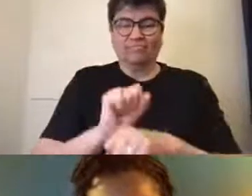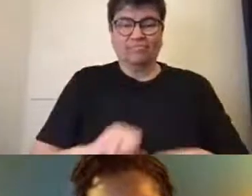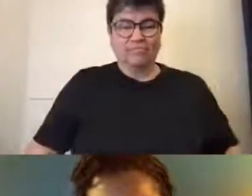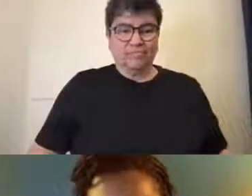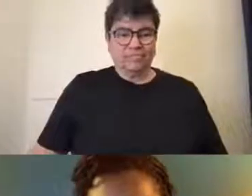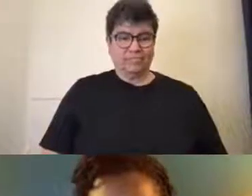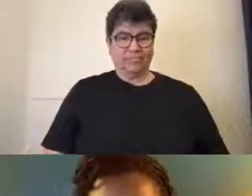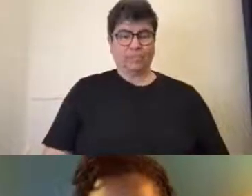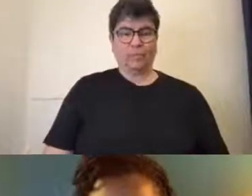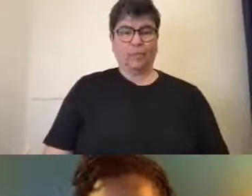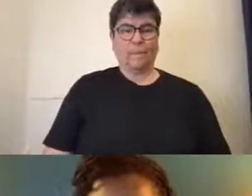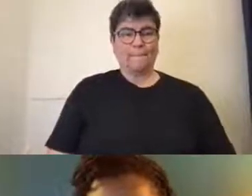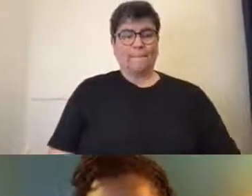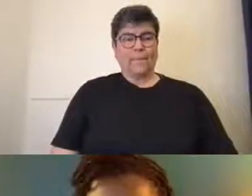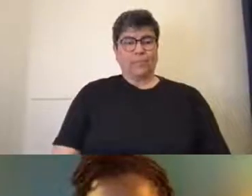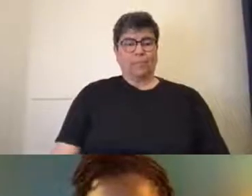astonishing work.